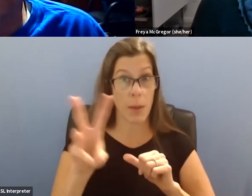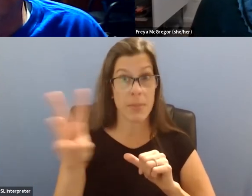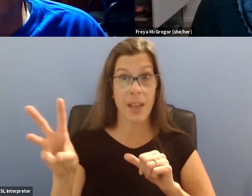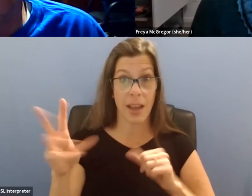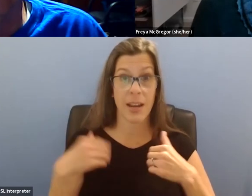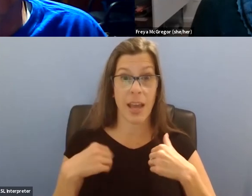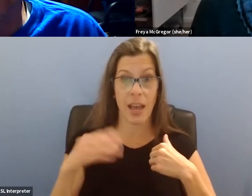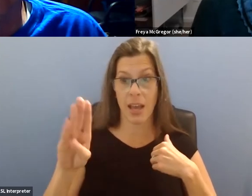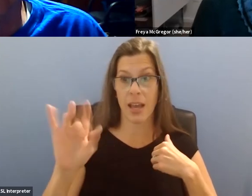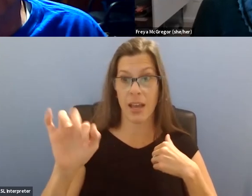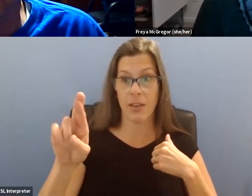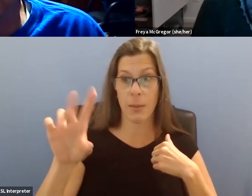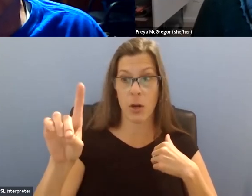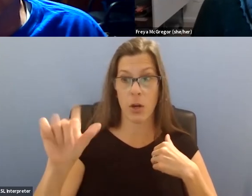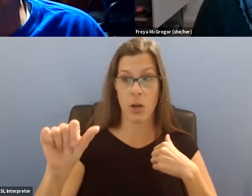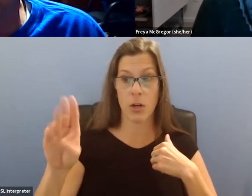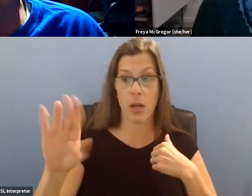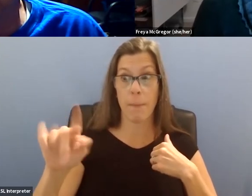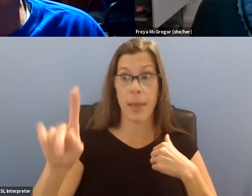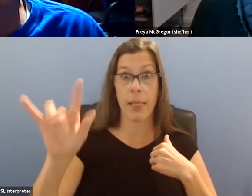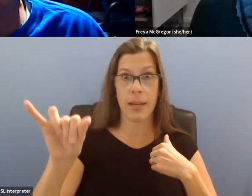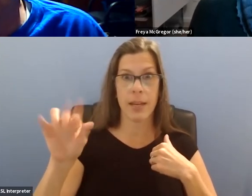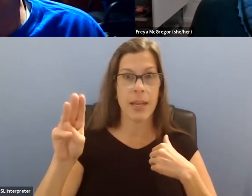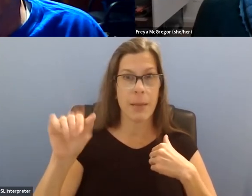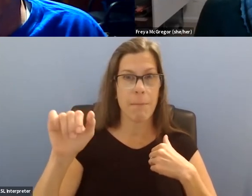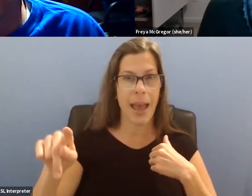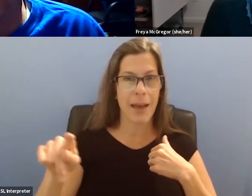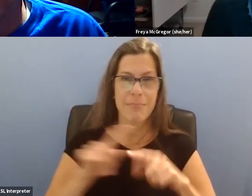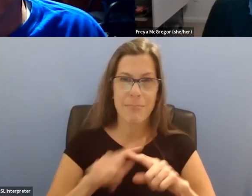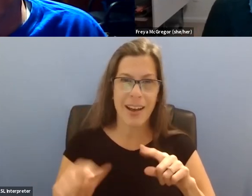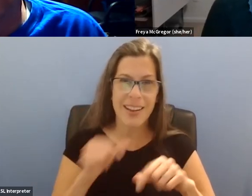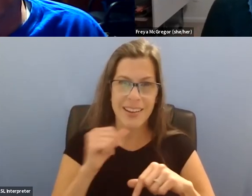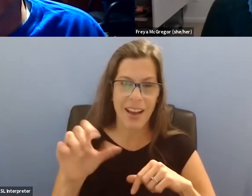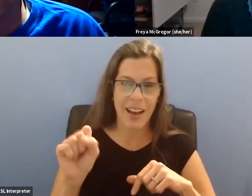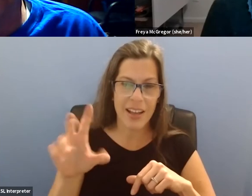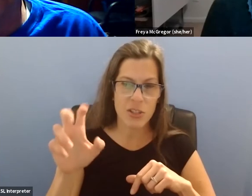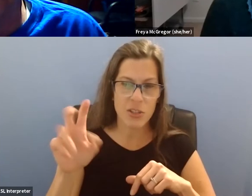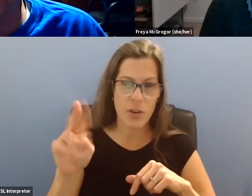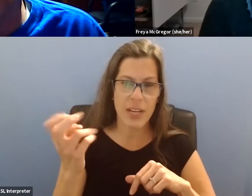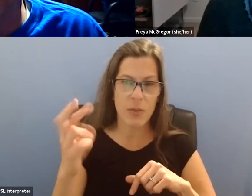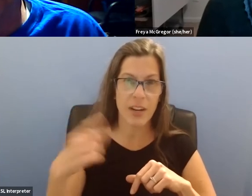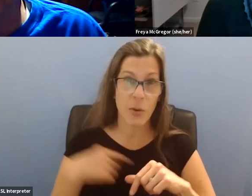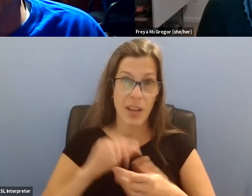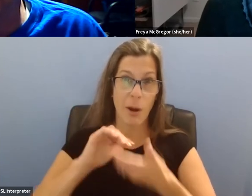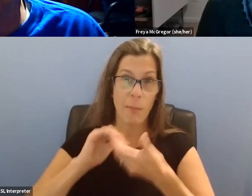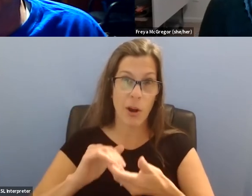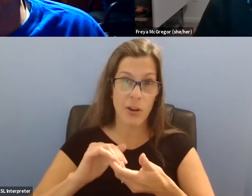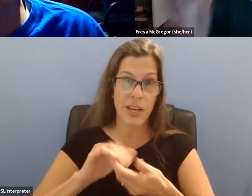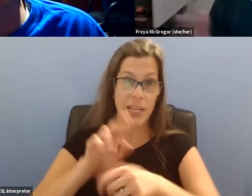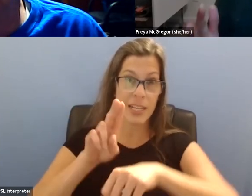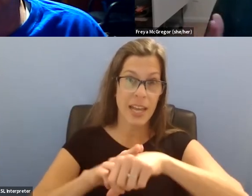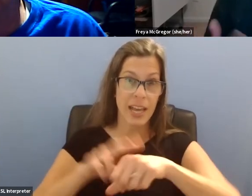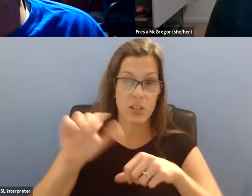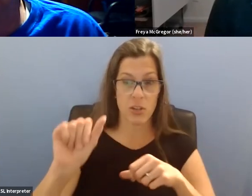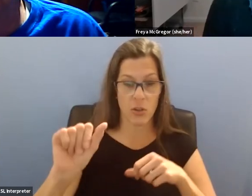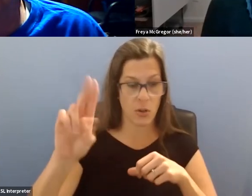is not very screen reader friendly. Um, we're working on that. This is a partnership that we have with national order bond, uh, and, but anyone